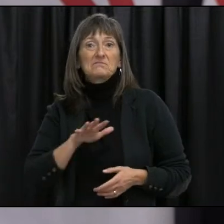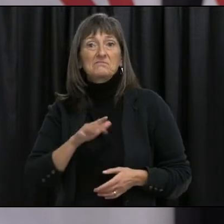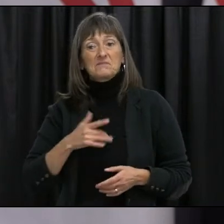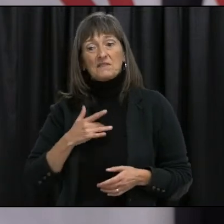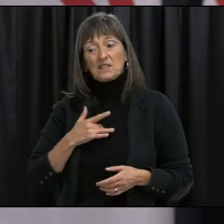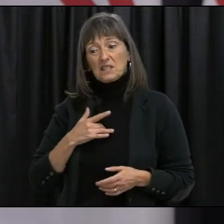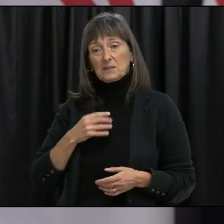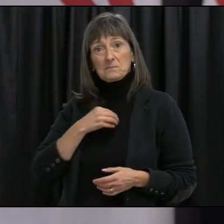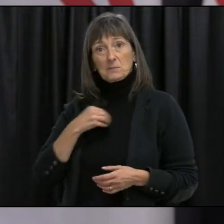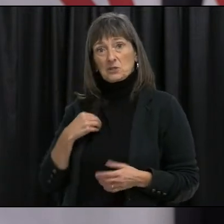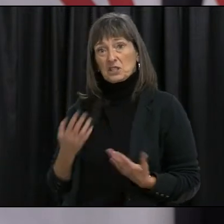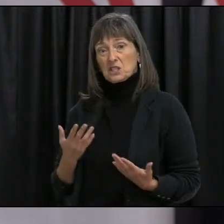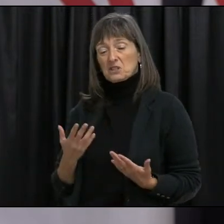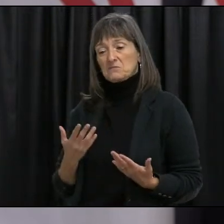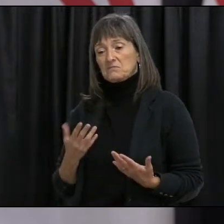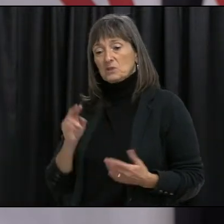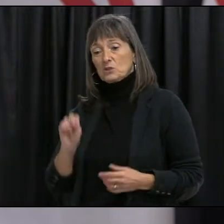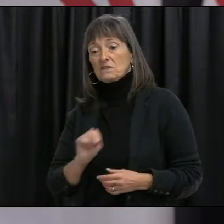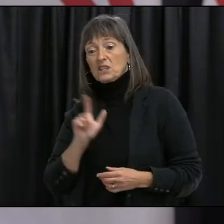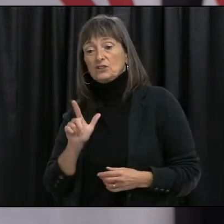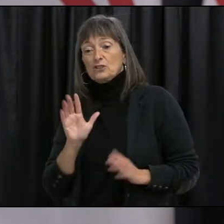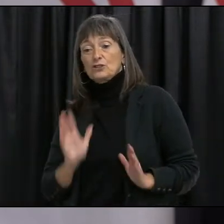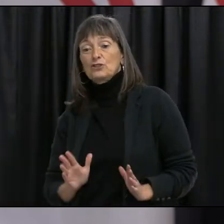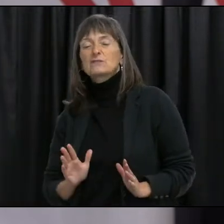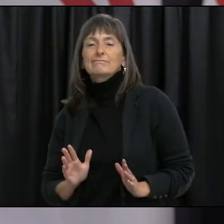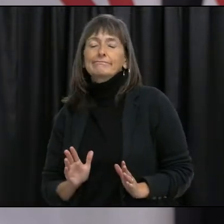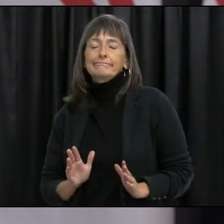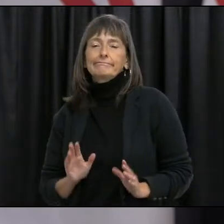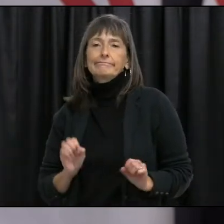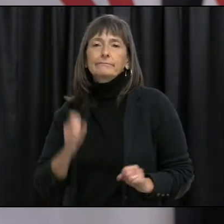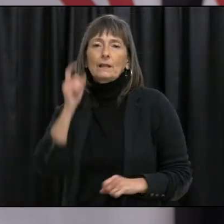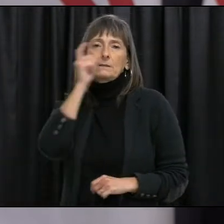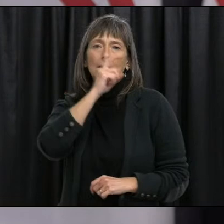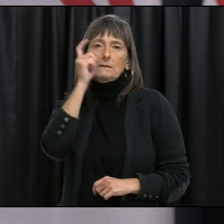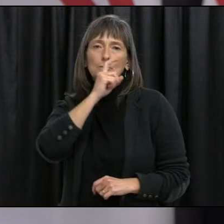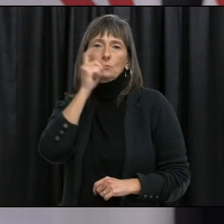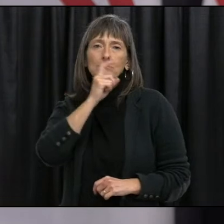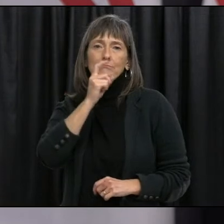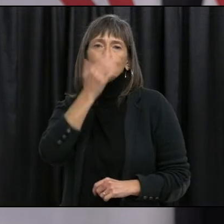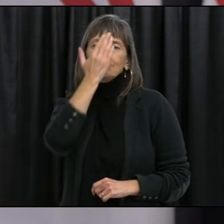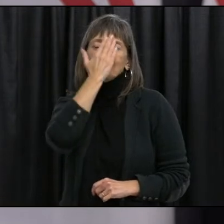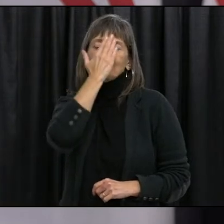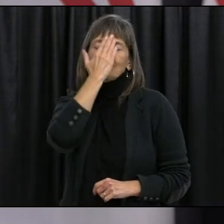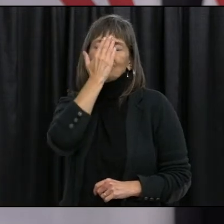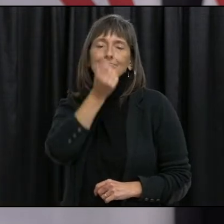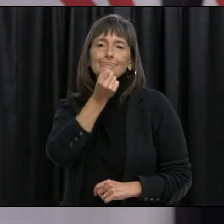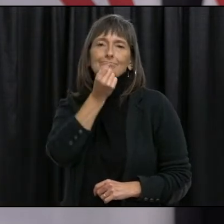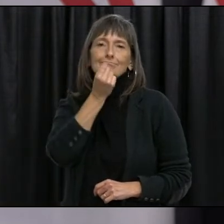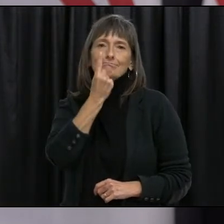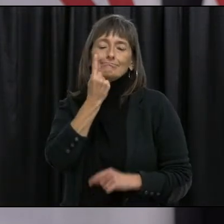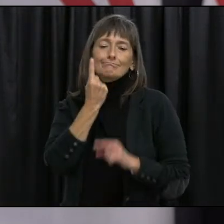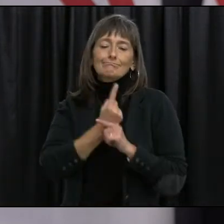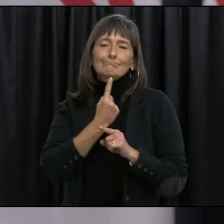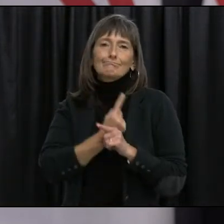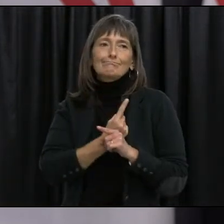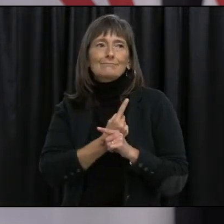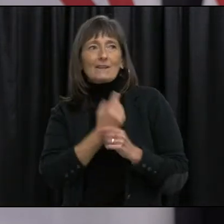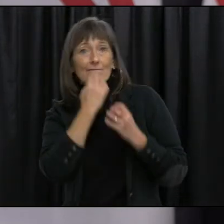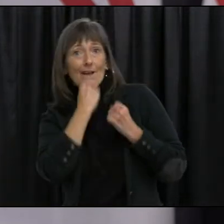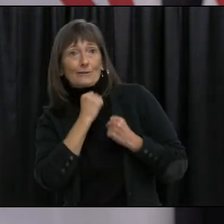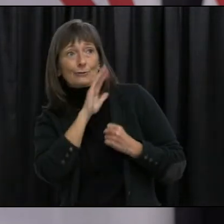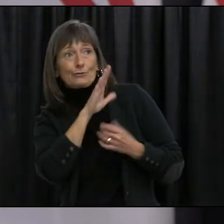Newfoundlanders and Labradorians are perfectly able to make a very sensible, informed decision about the value of that gentleman's